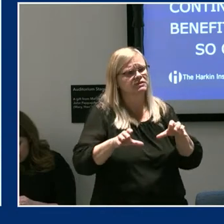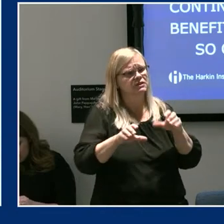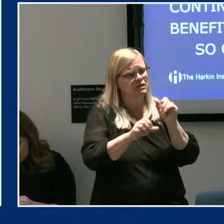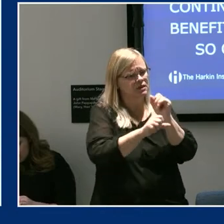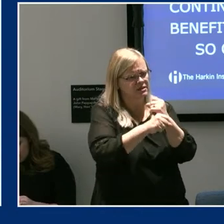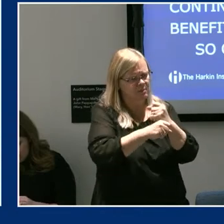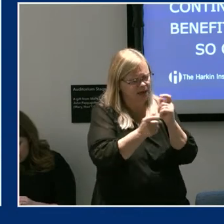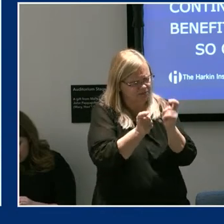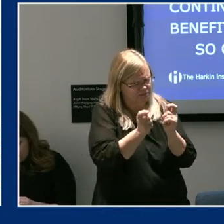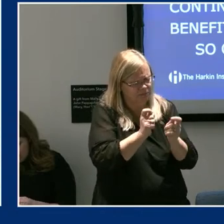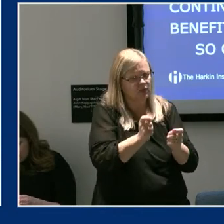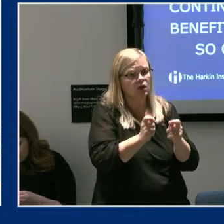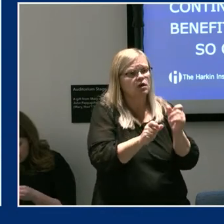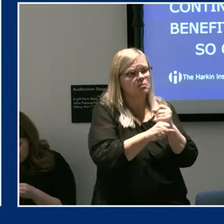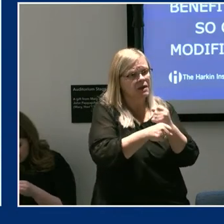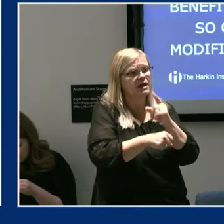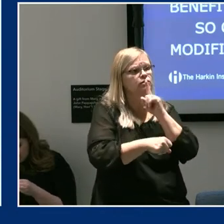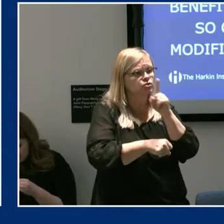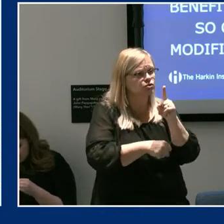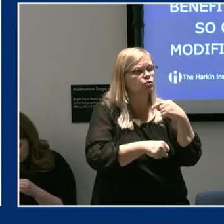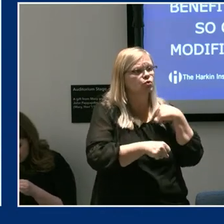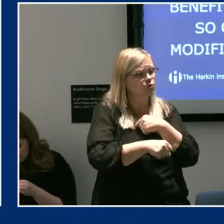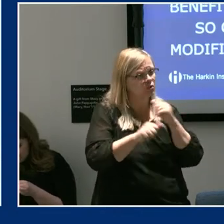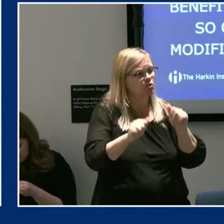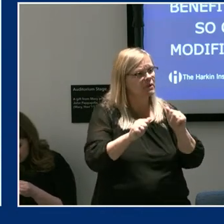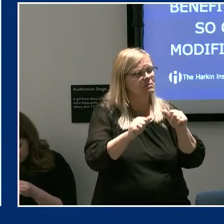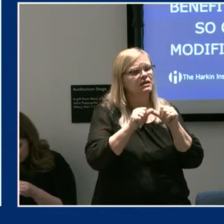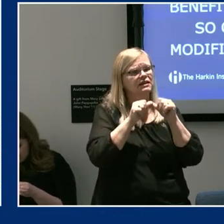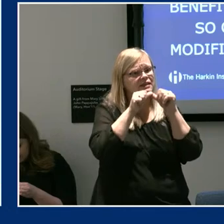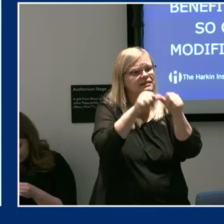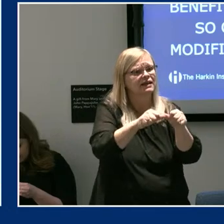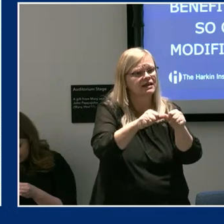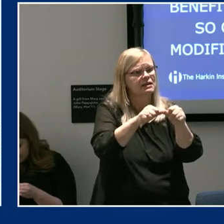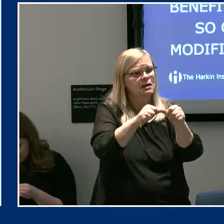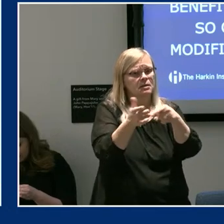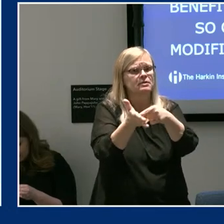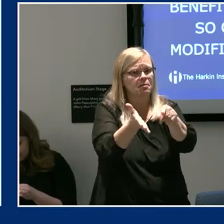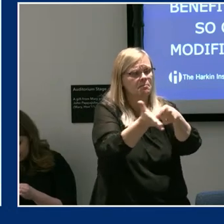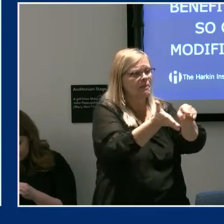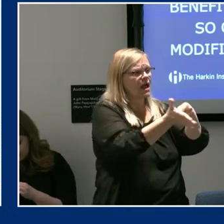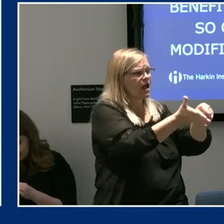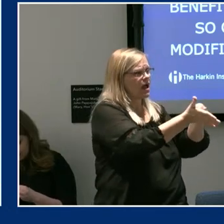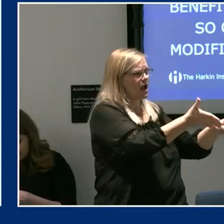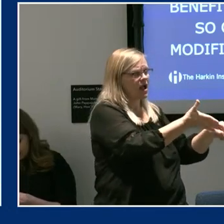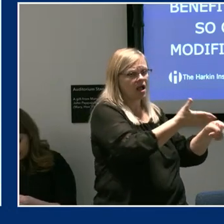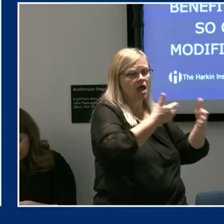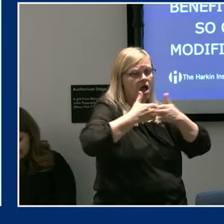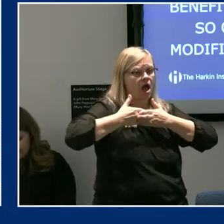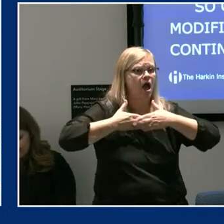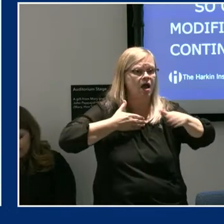that we will be able to continue to pay all benefits beyond